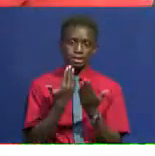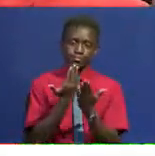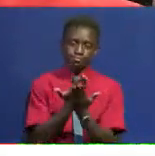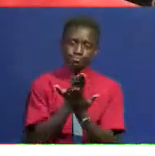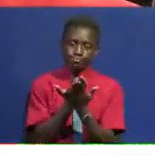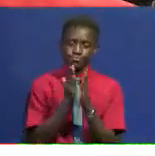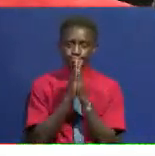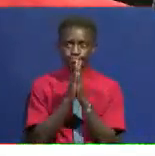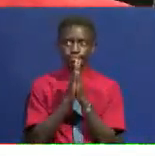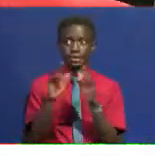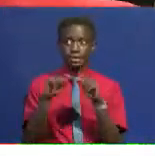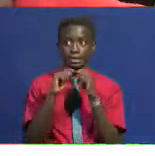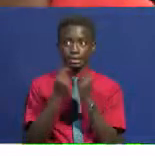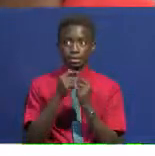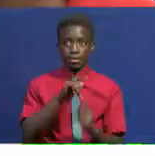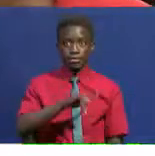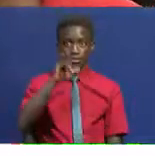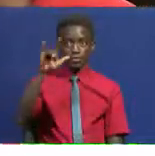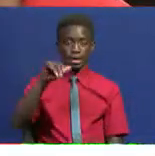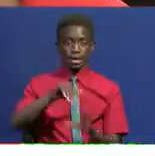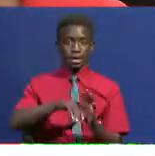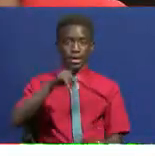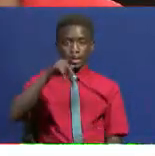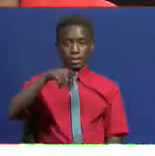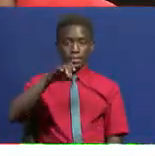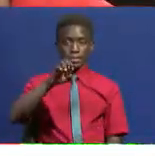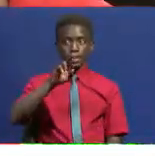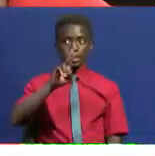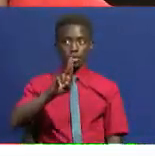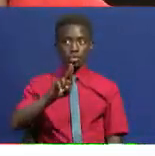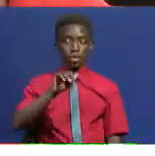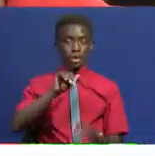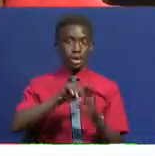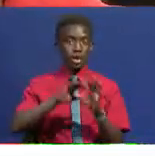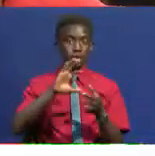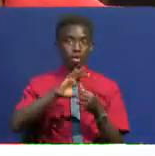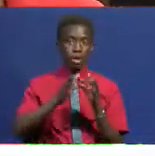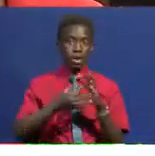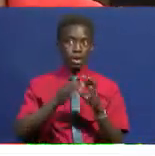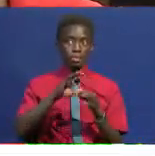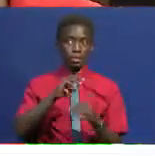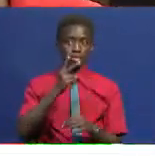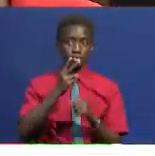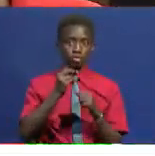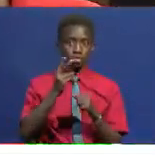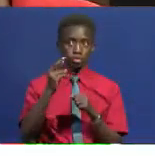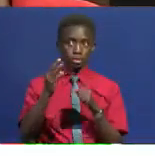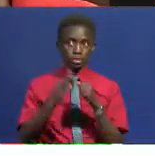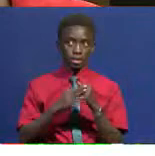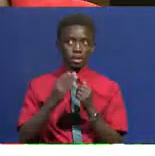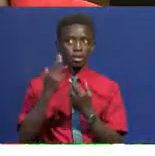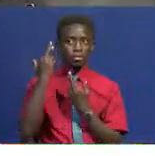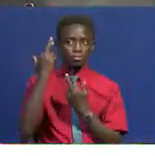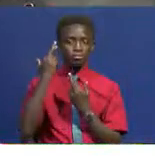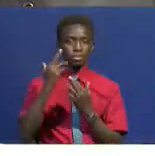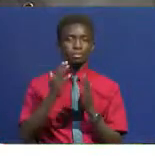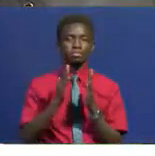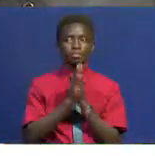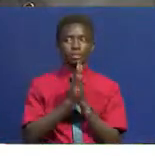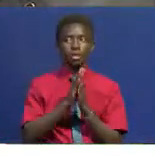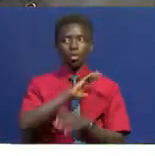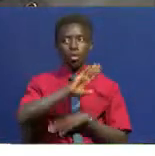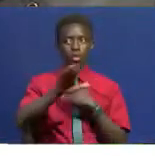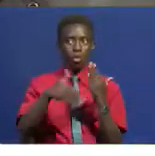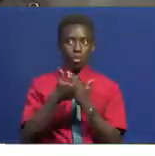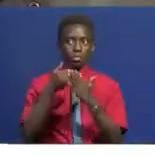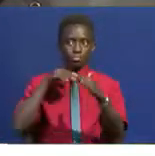team yenye tumeenda wote Peru in Summer Olympics 2028. I pray to ingia wote ka team. Kufikia